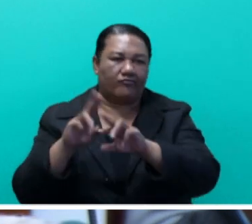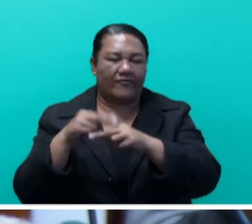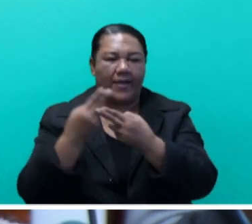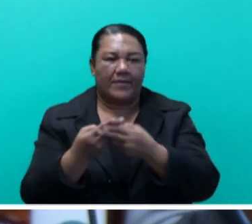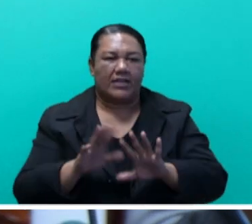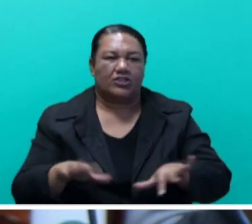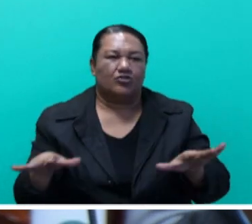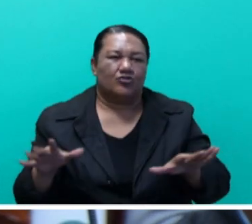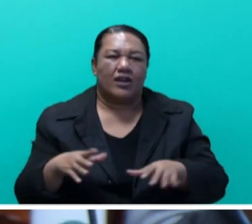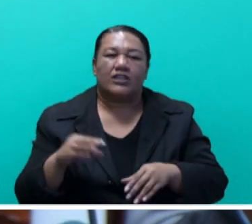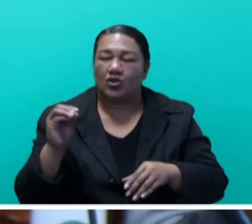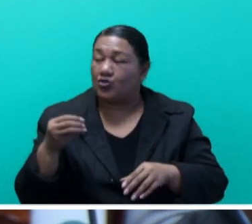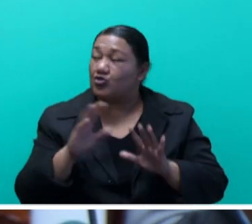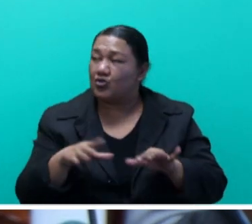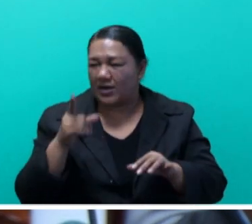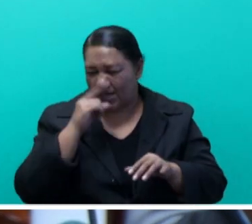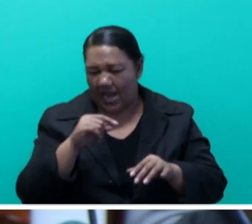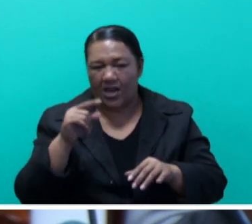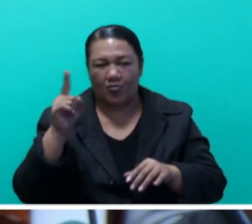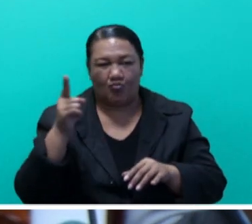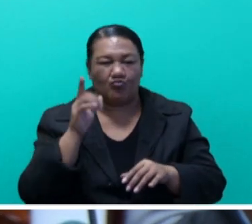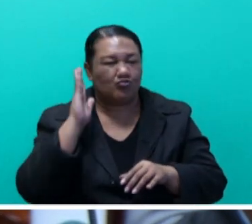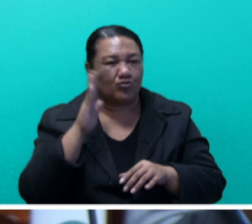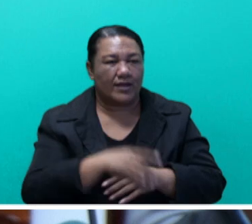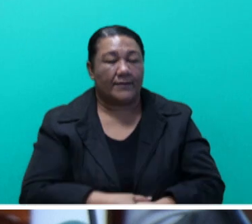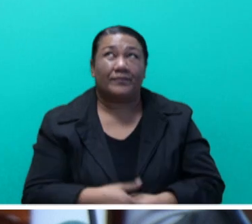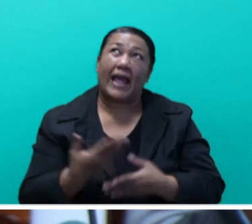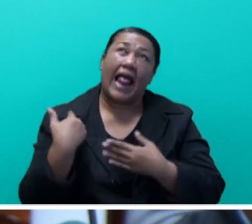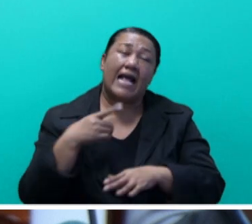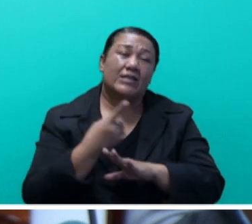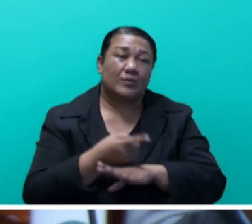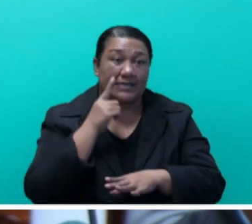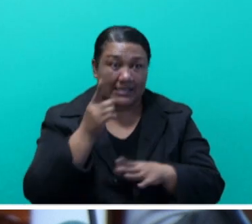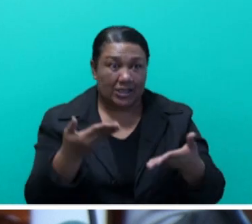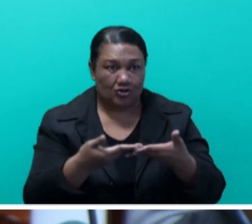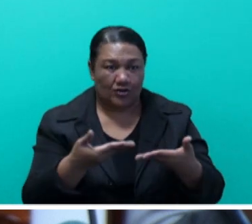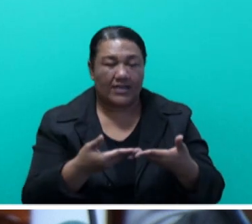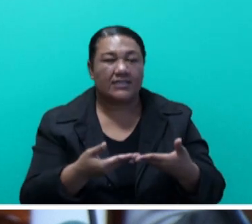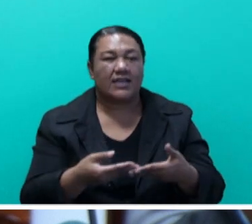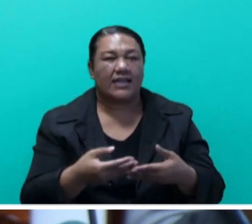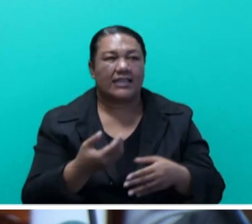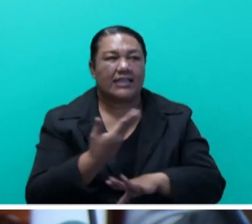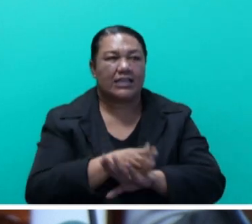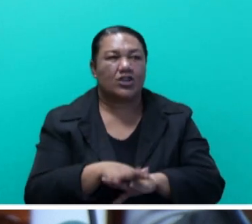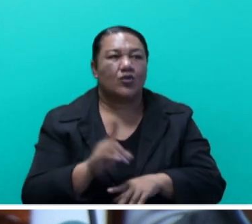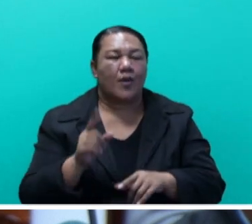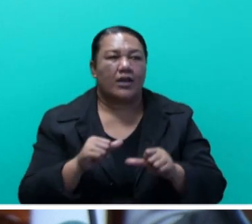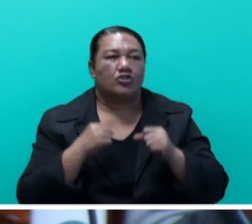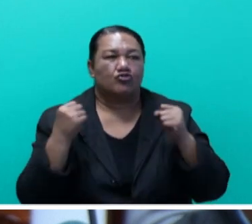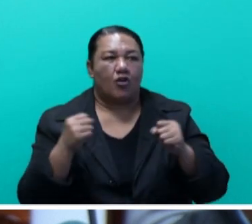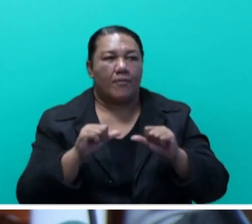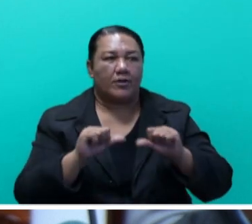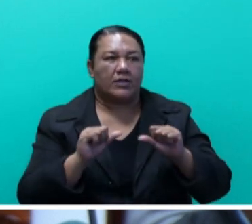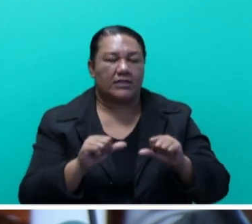Mr. Speaker, sir, the good news continues. Last week also saw the introduction of a new, stronger protections